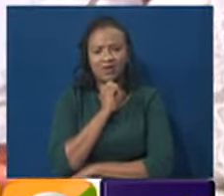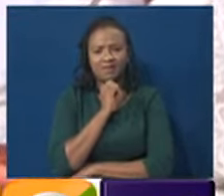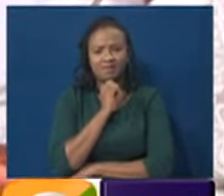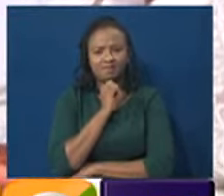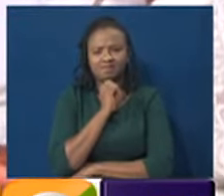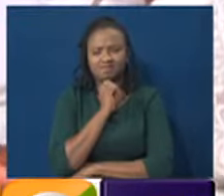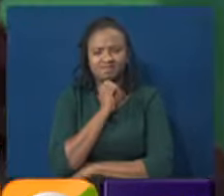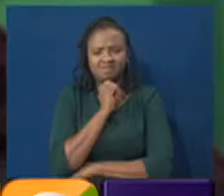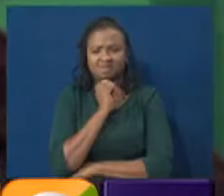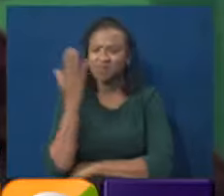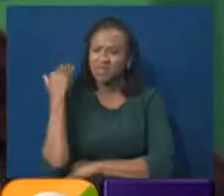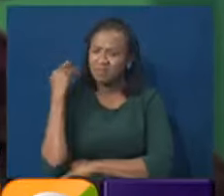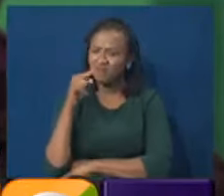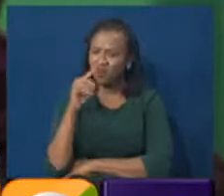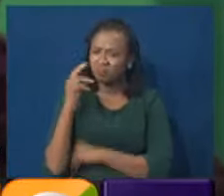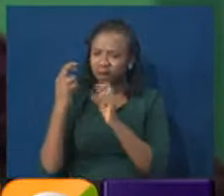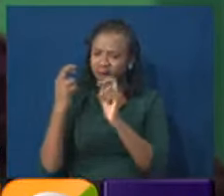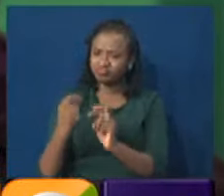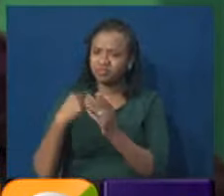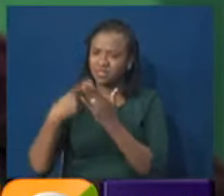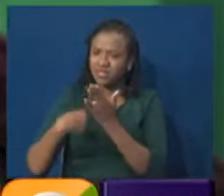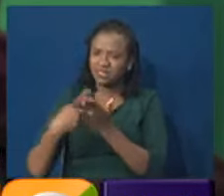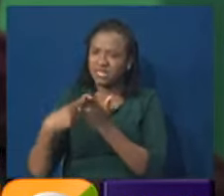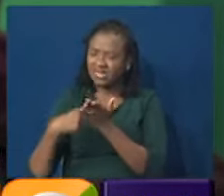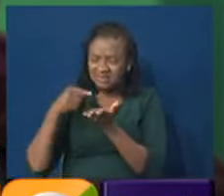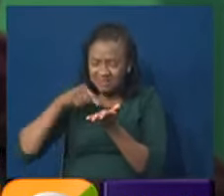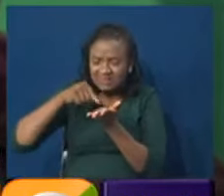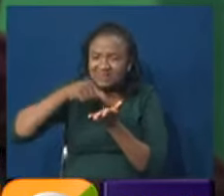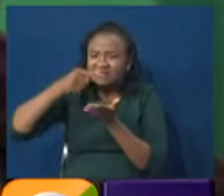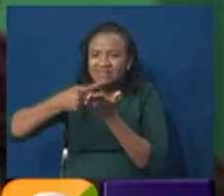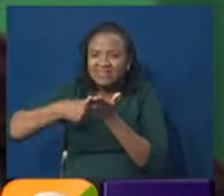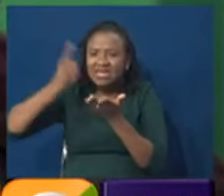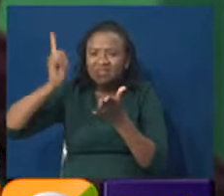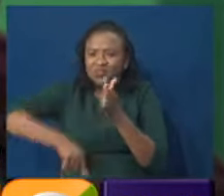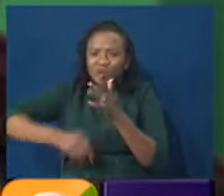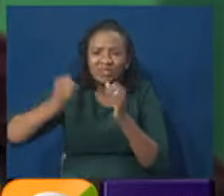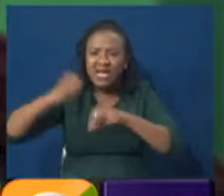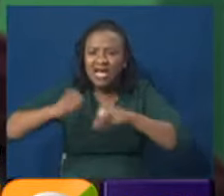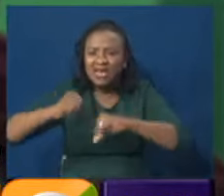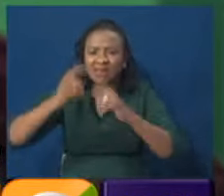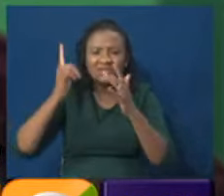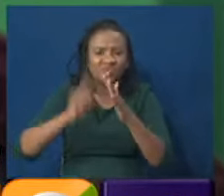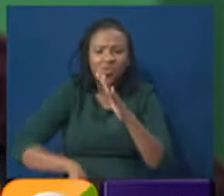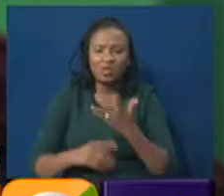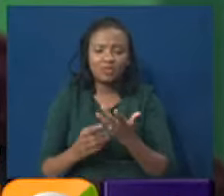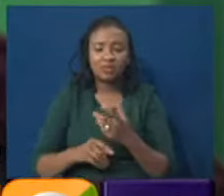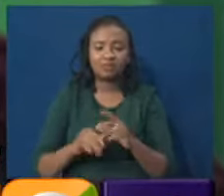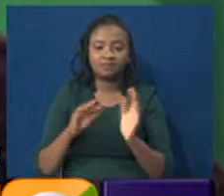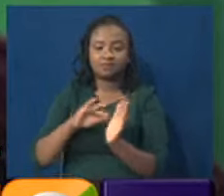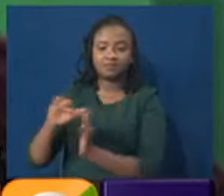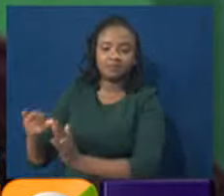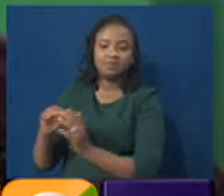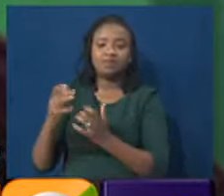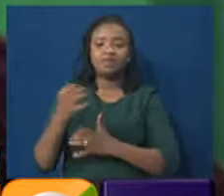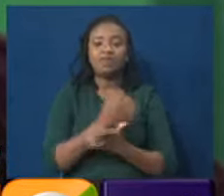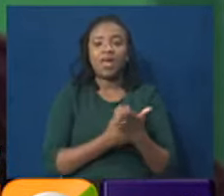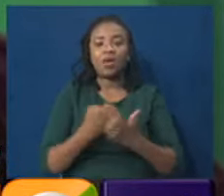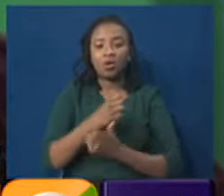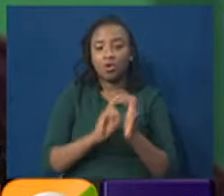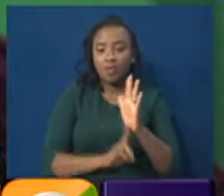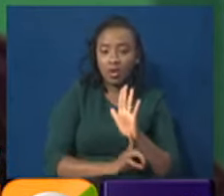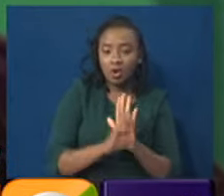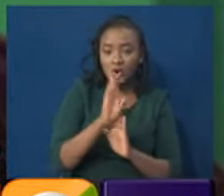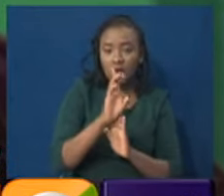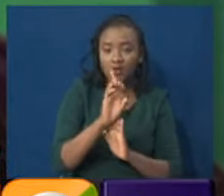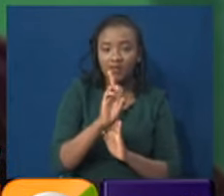yale masikizano ilikuwa namna gani? Number 2. Inafaa kuna economic growth and economic development, ambapo serikali